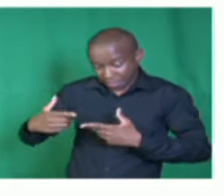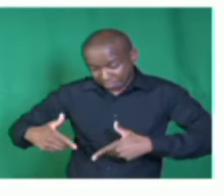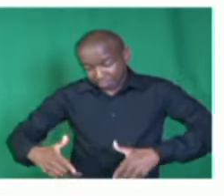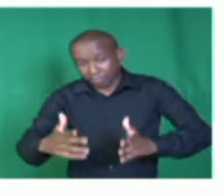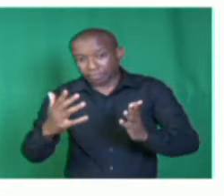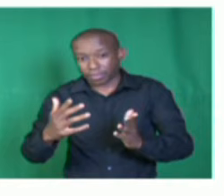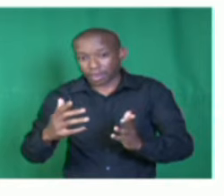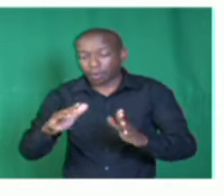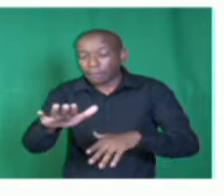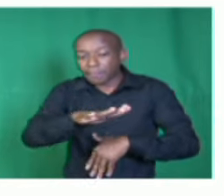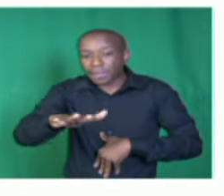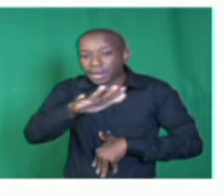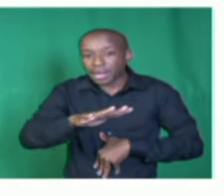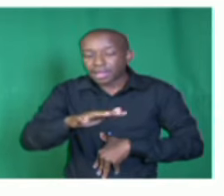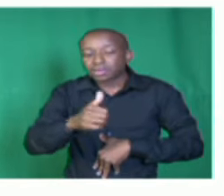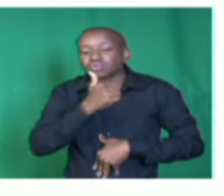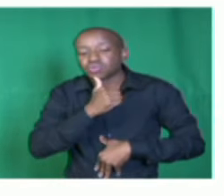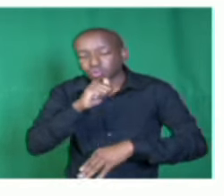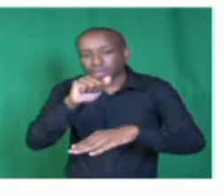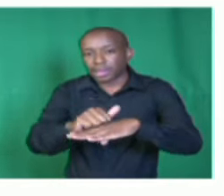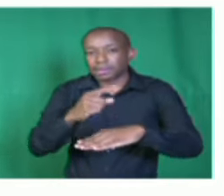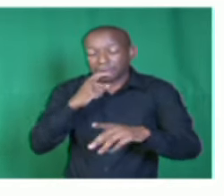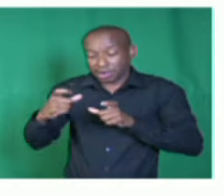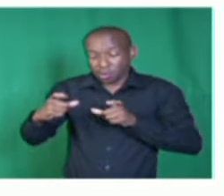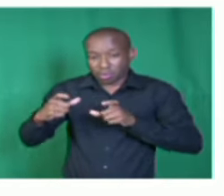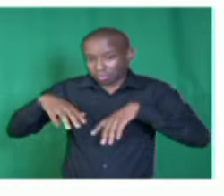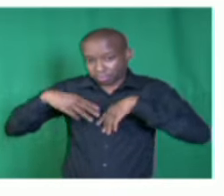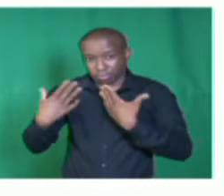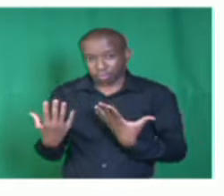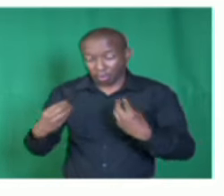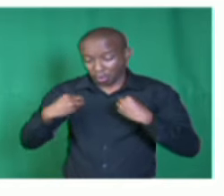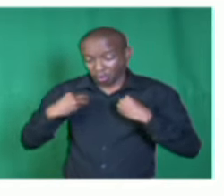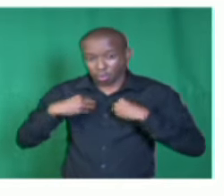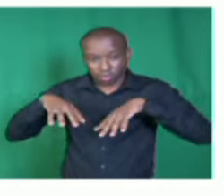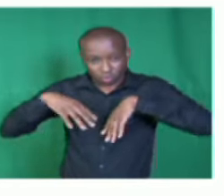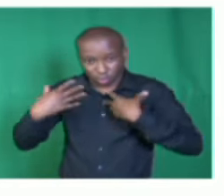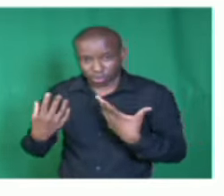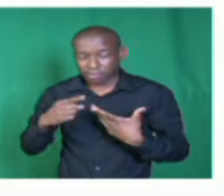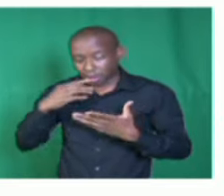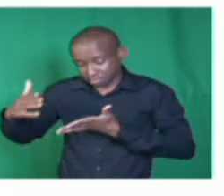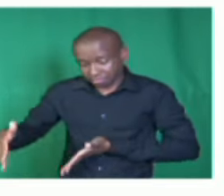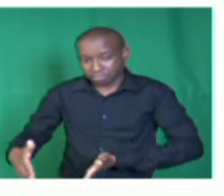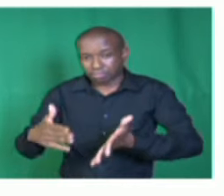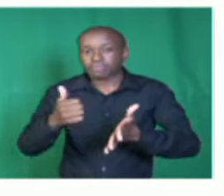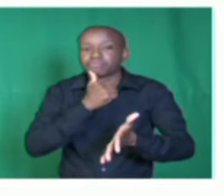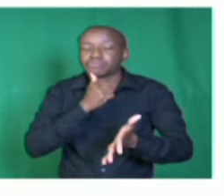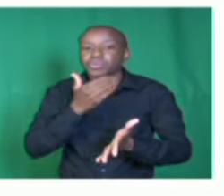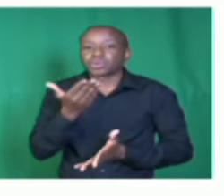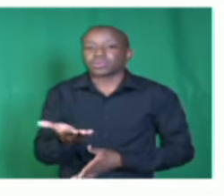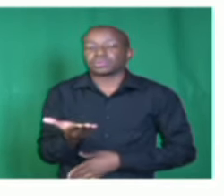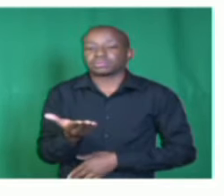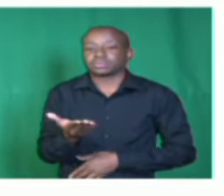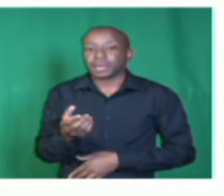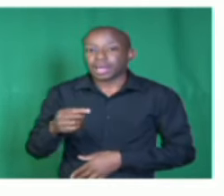land that they do not control or own mining. The